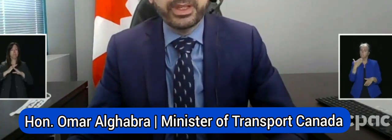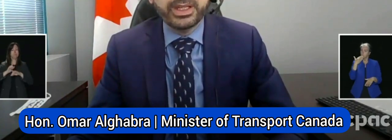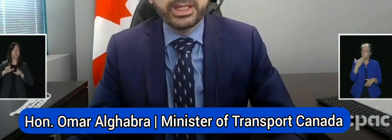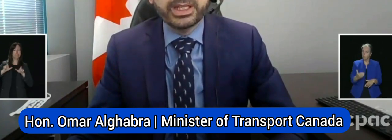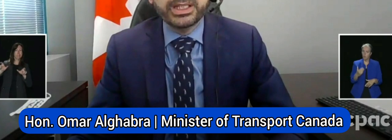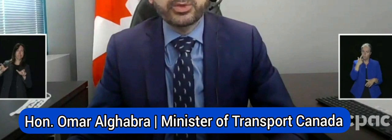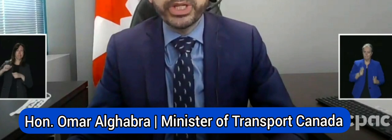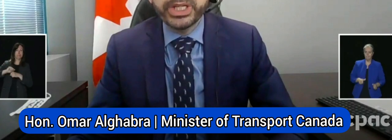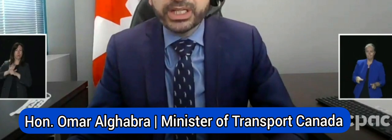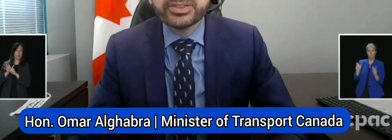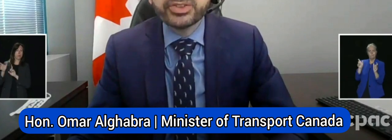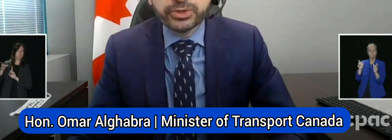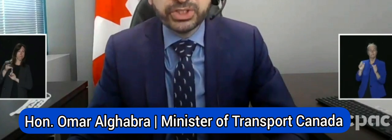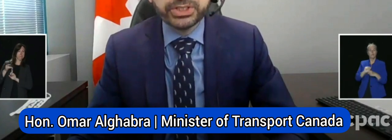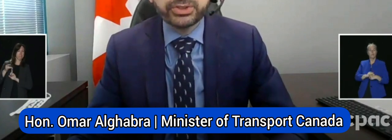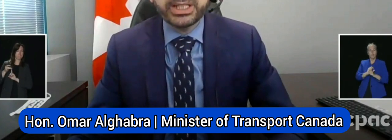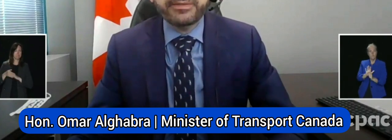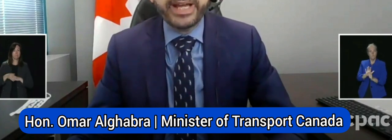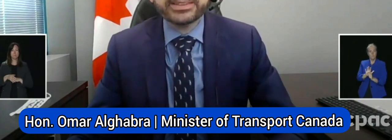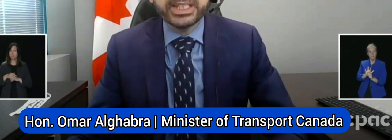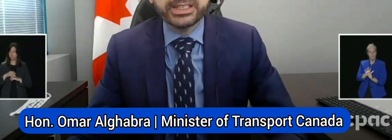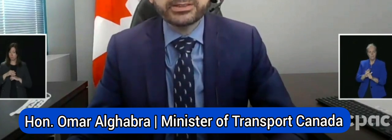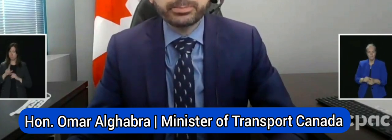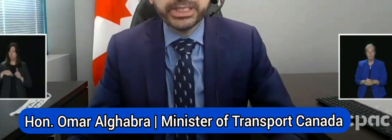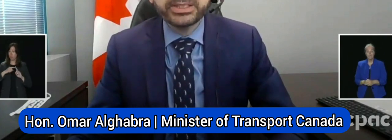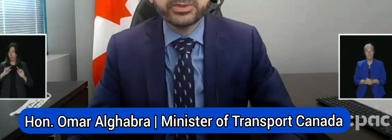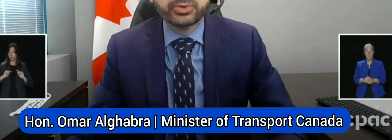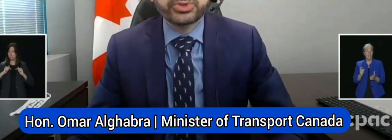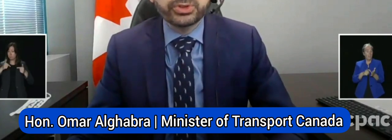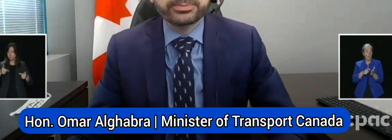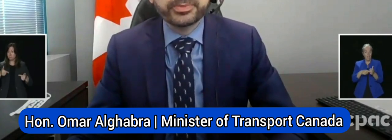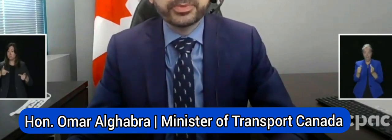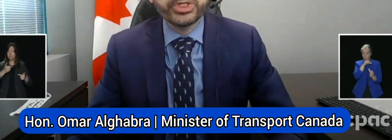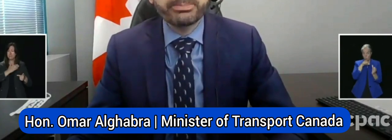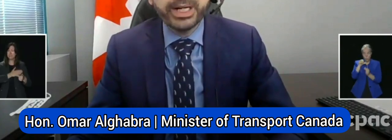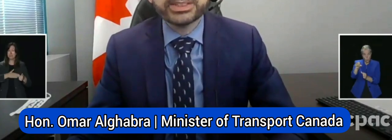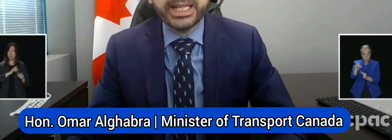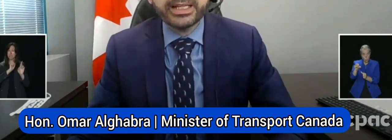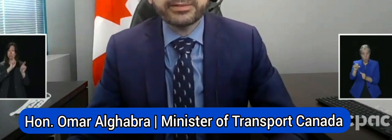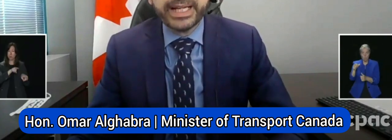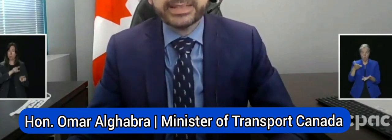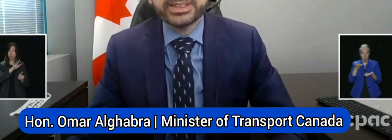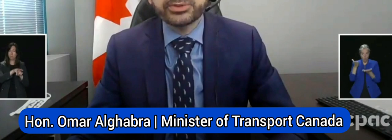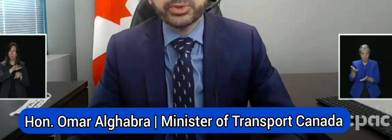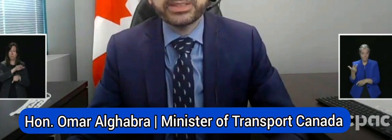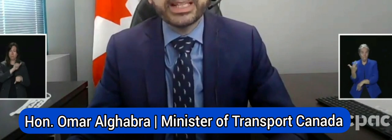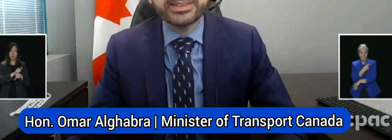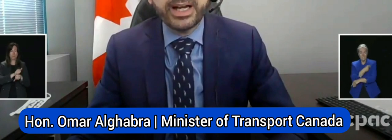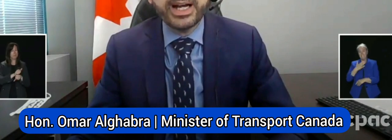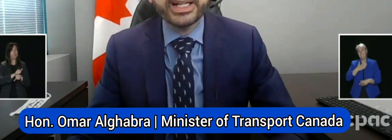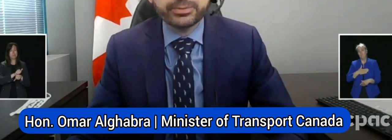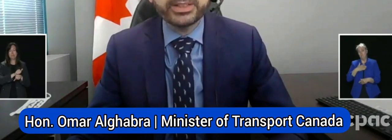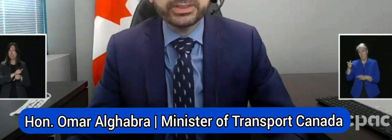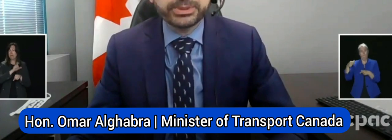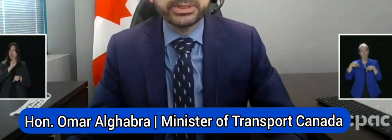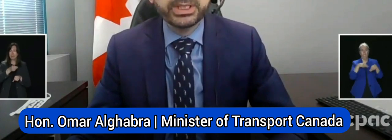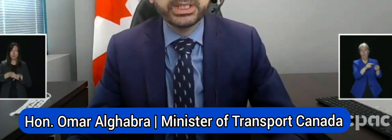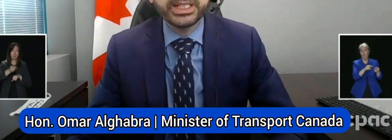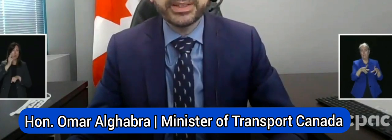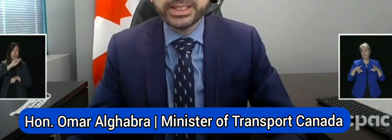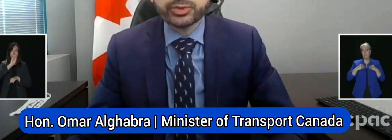COVID-19. When it is your turn to get vaccinated, please do so. We must get our vaccine rates as high